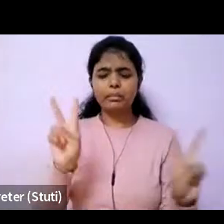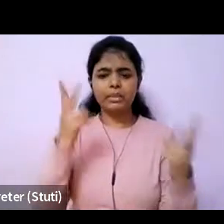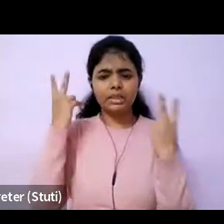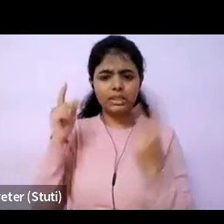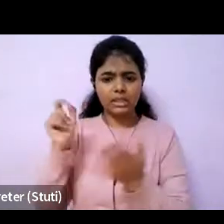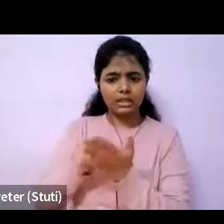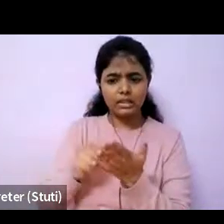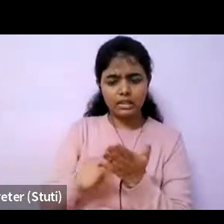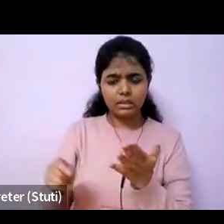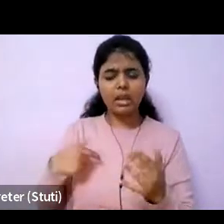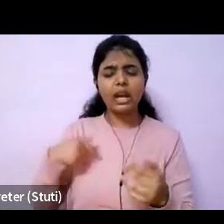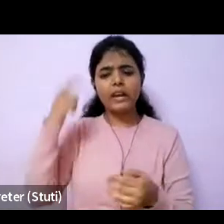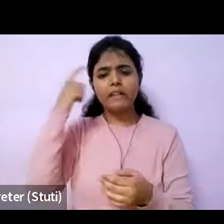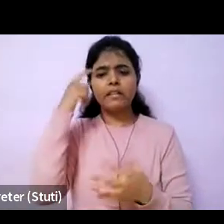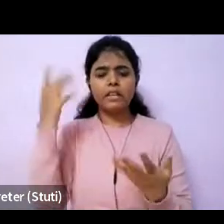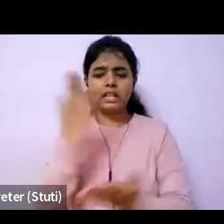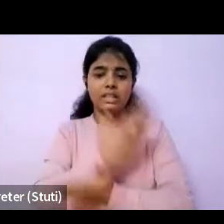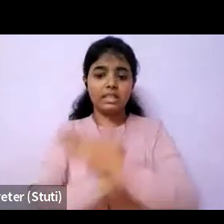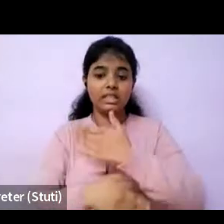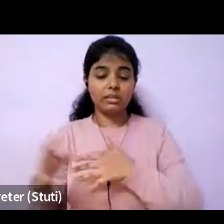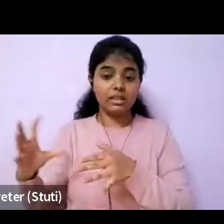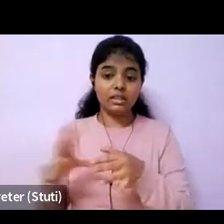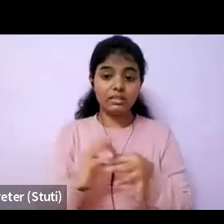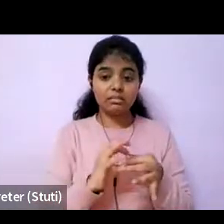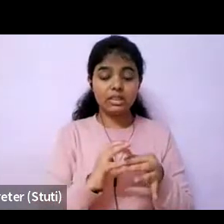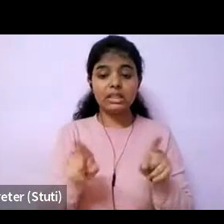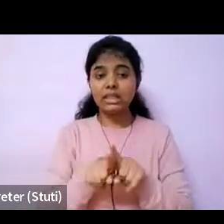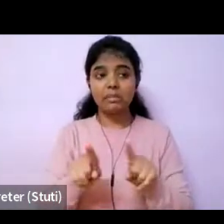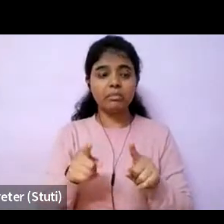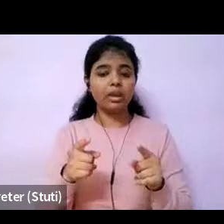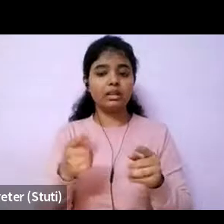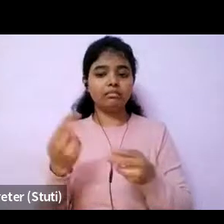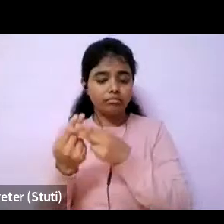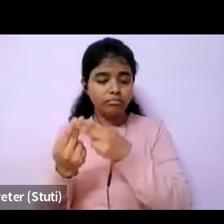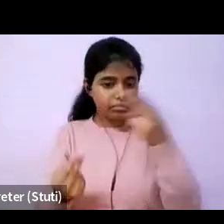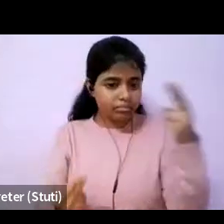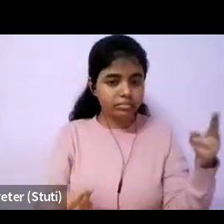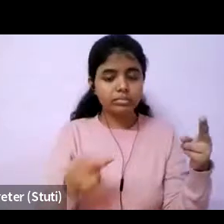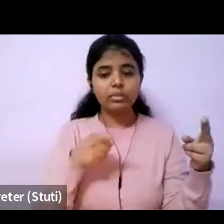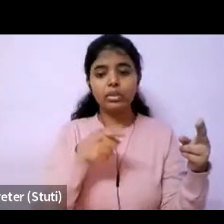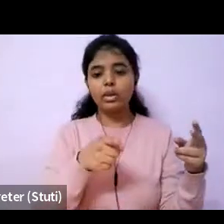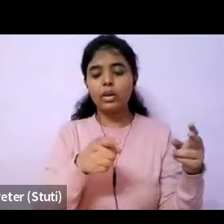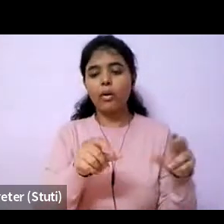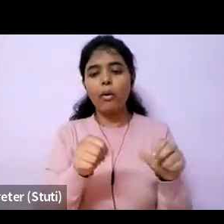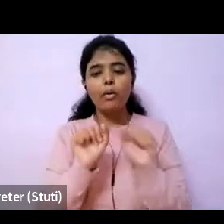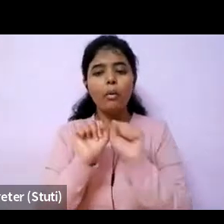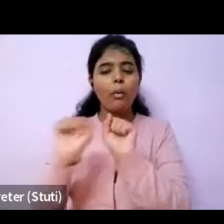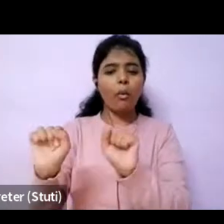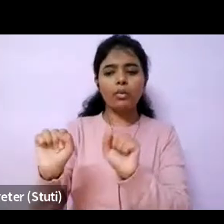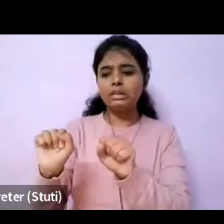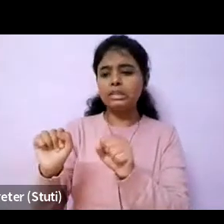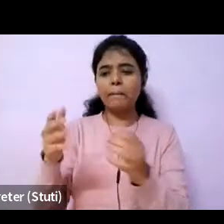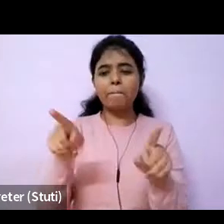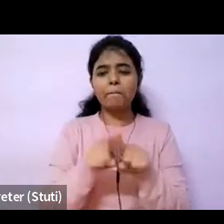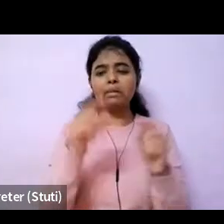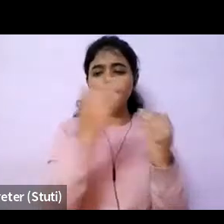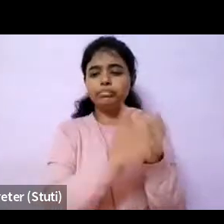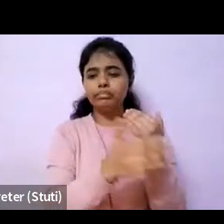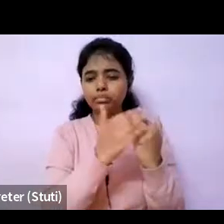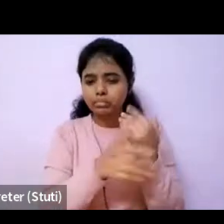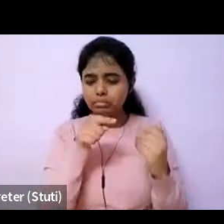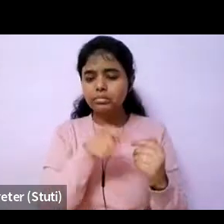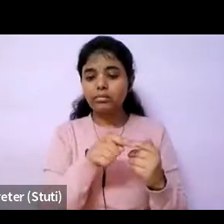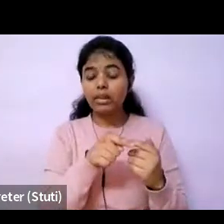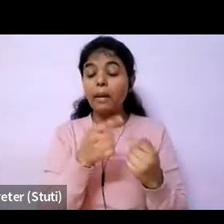disability memoirs are either read as overcoming narratives or narratives eliciting pity, but somewhere it